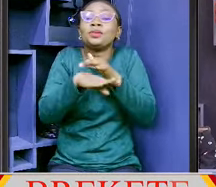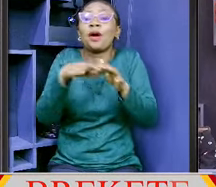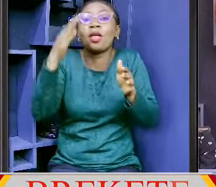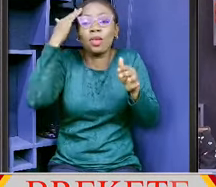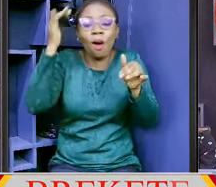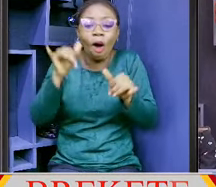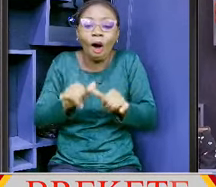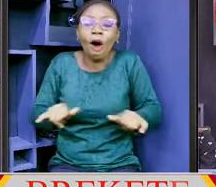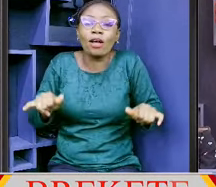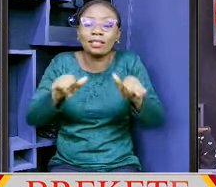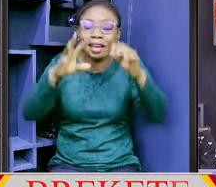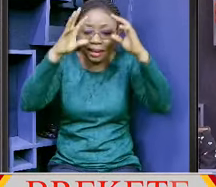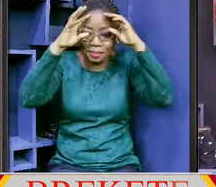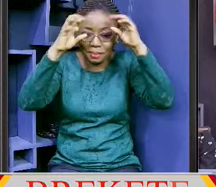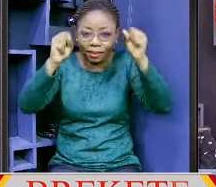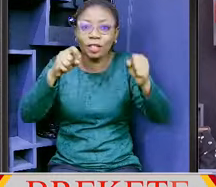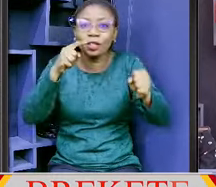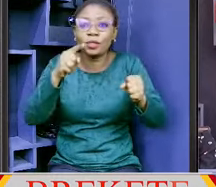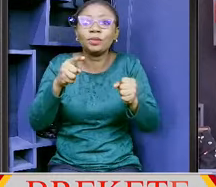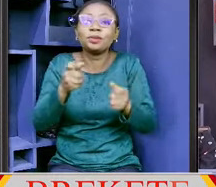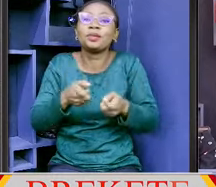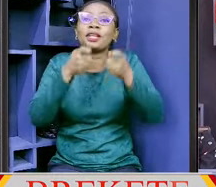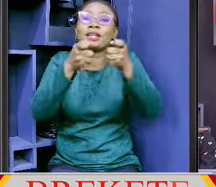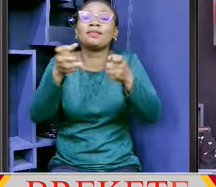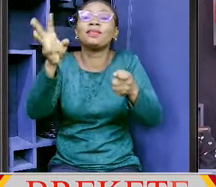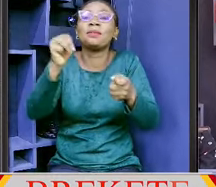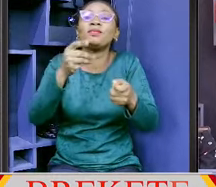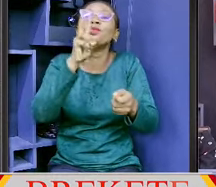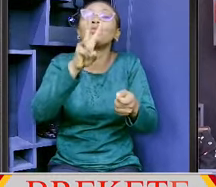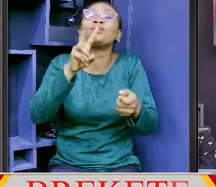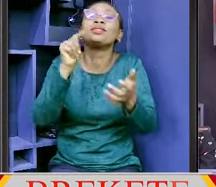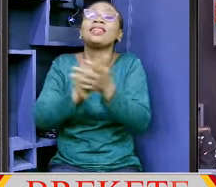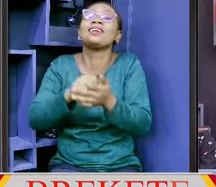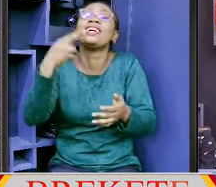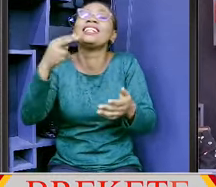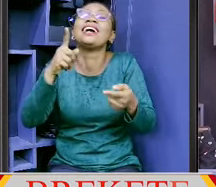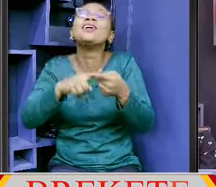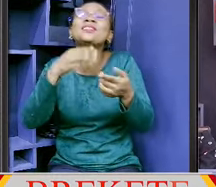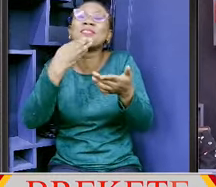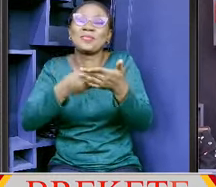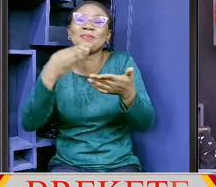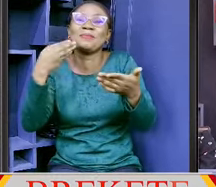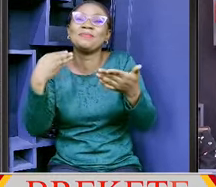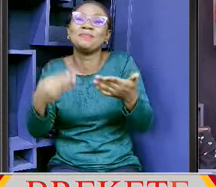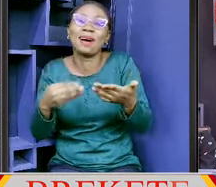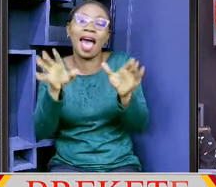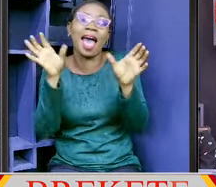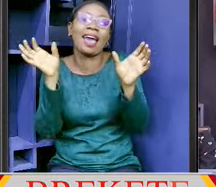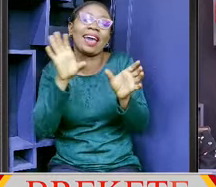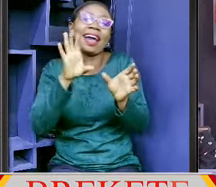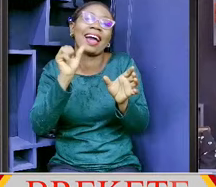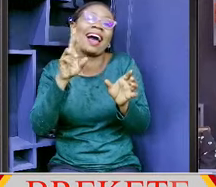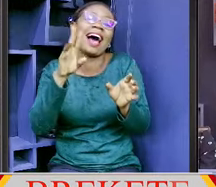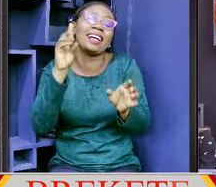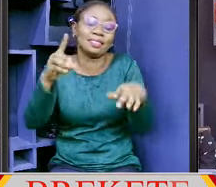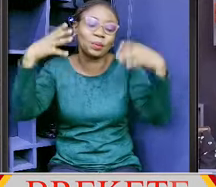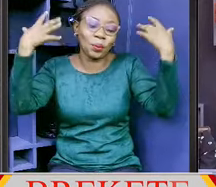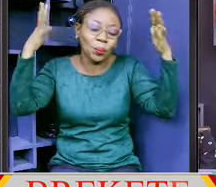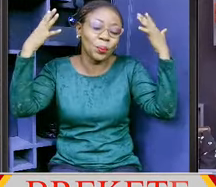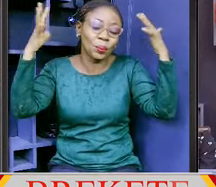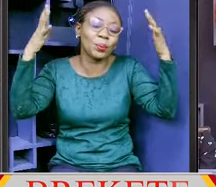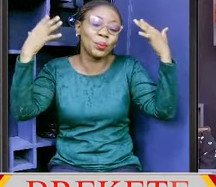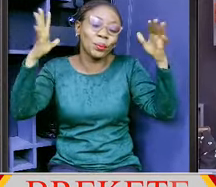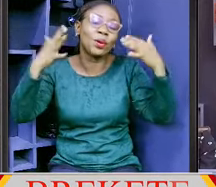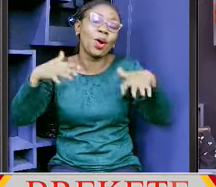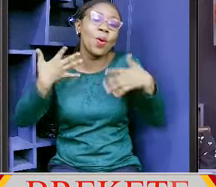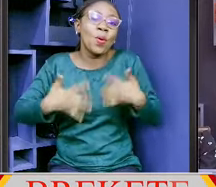president. Jesus. You go dash them 2,000 naira to buy recharge card. Sir, I don't know. Hey,